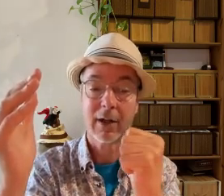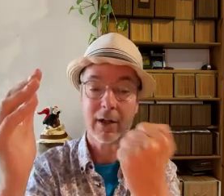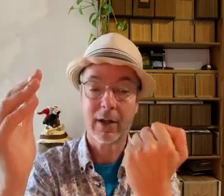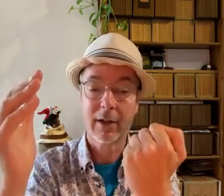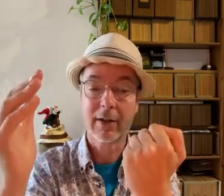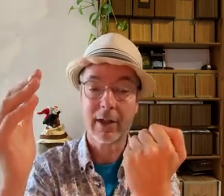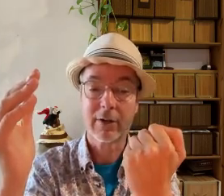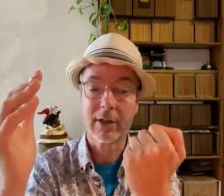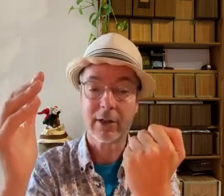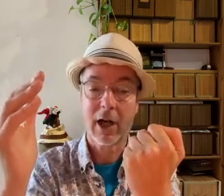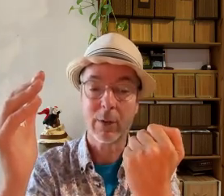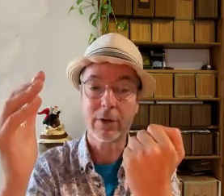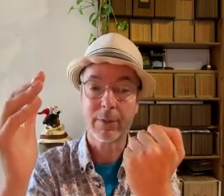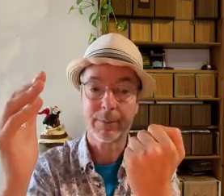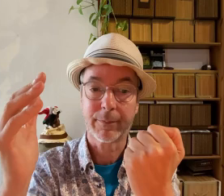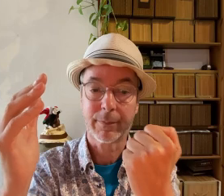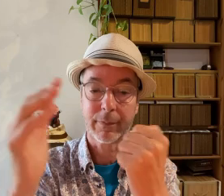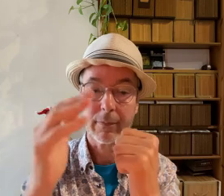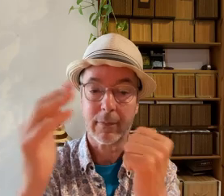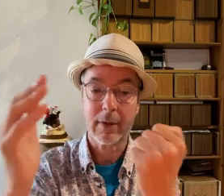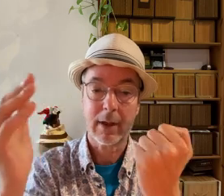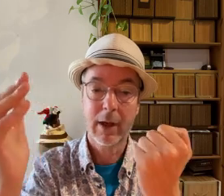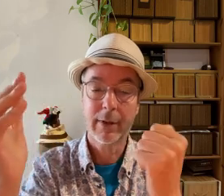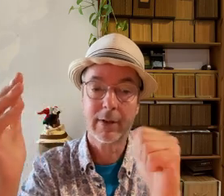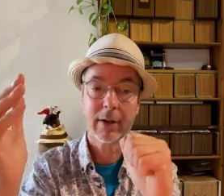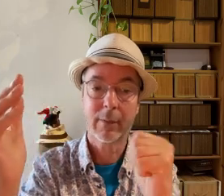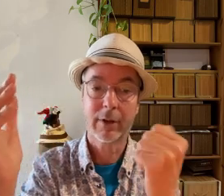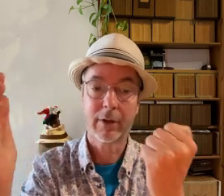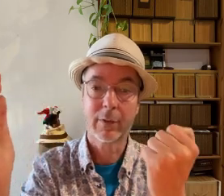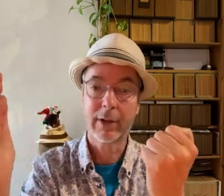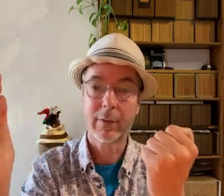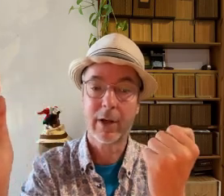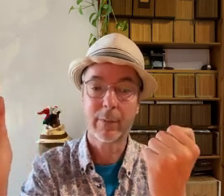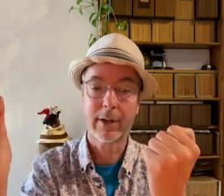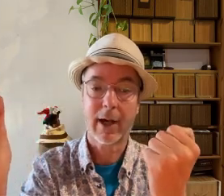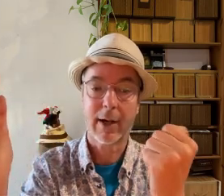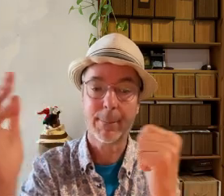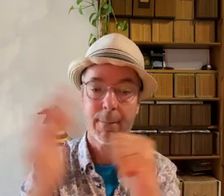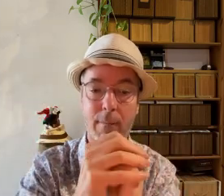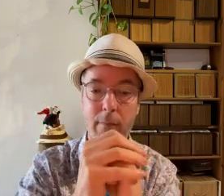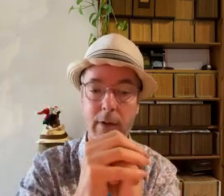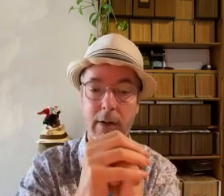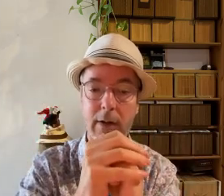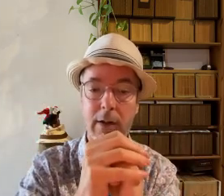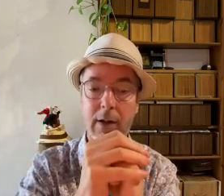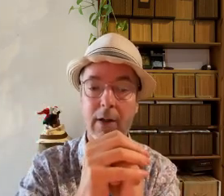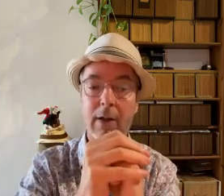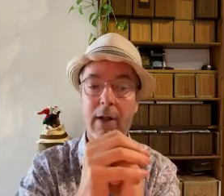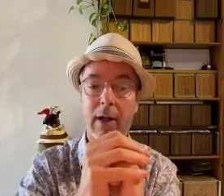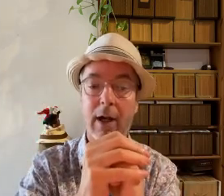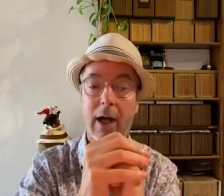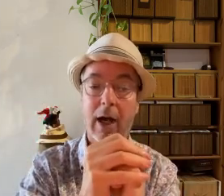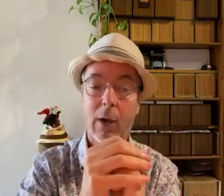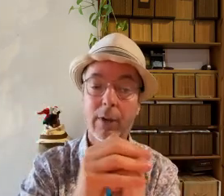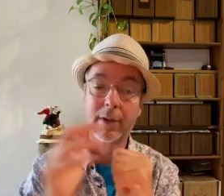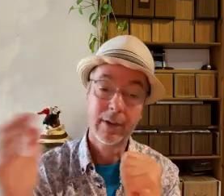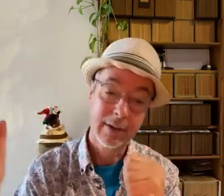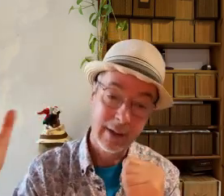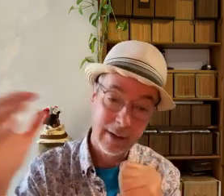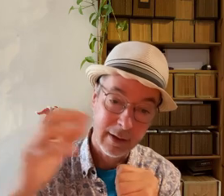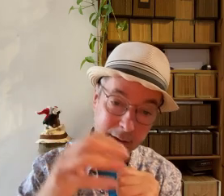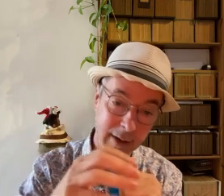extras out. And with the other way around, with am, I